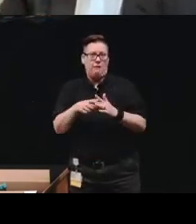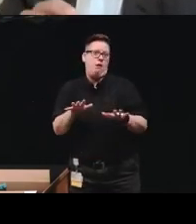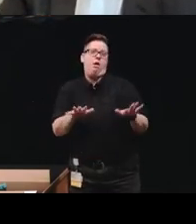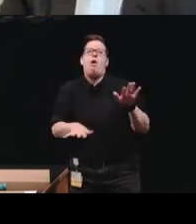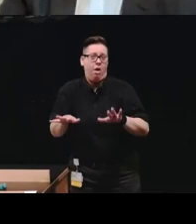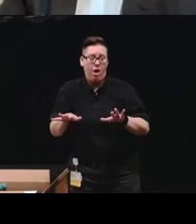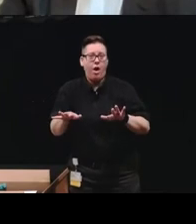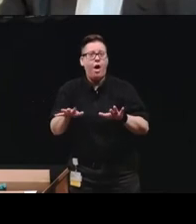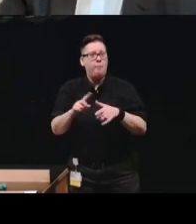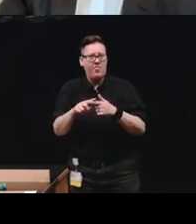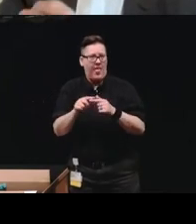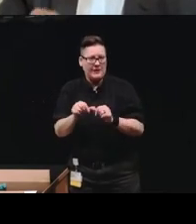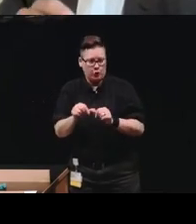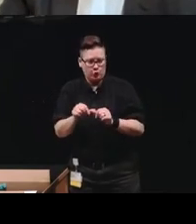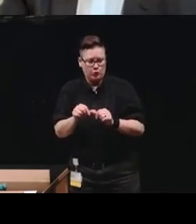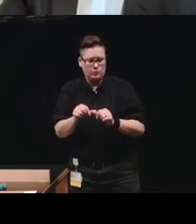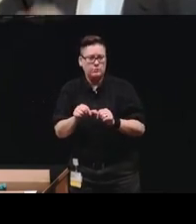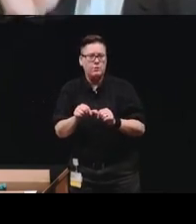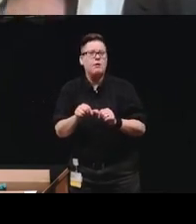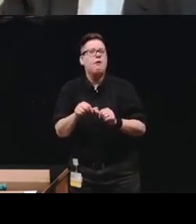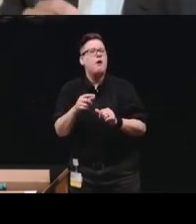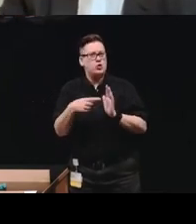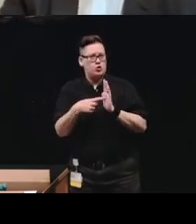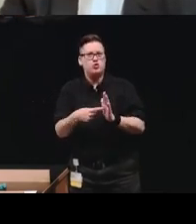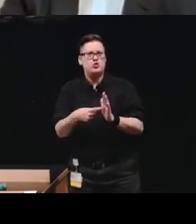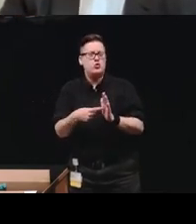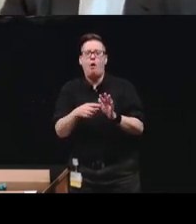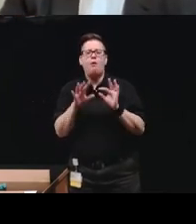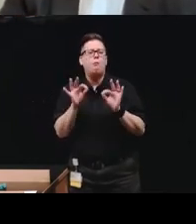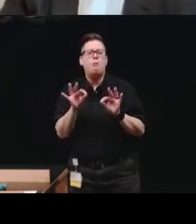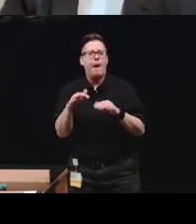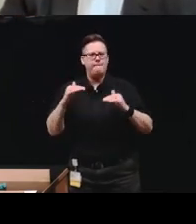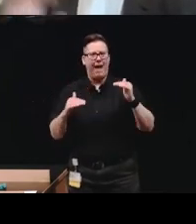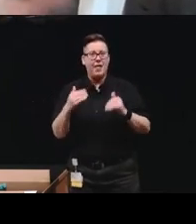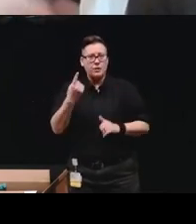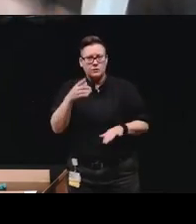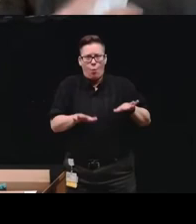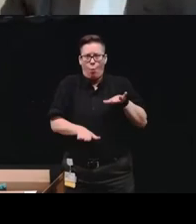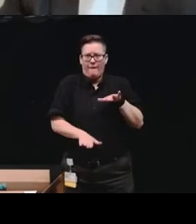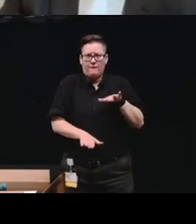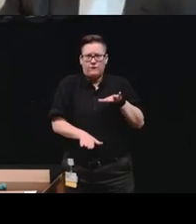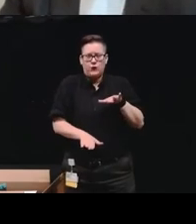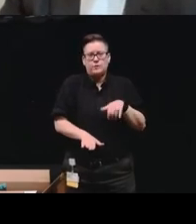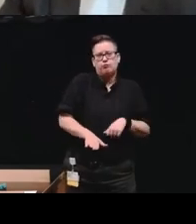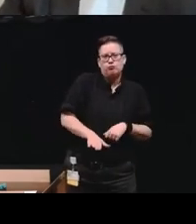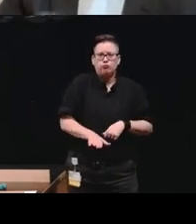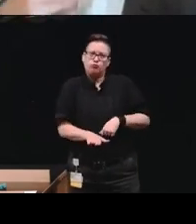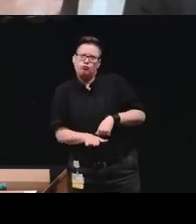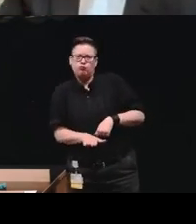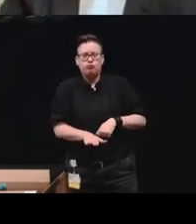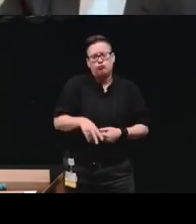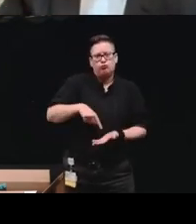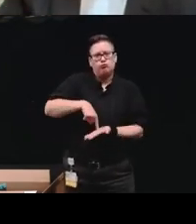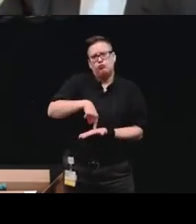but then continues, and then is able to show exquisite balance on one foot, swaying side to side,